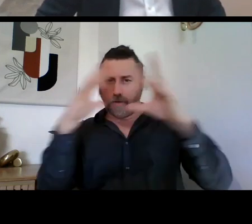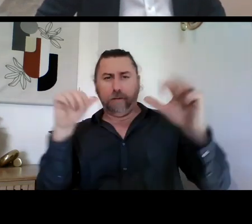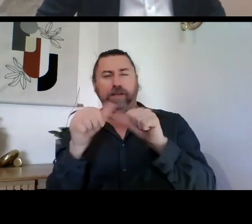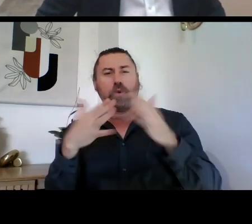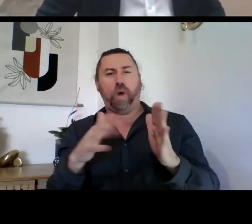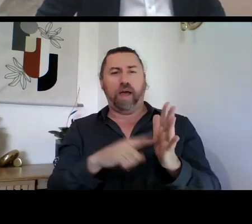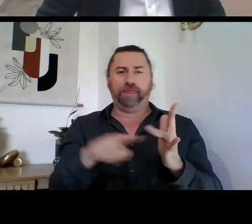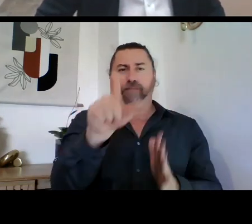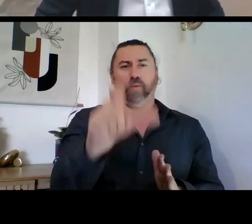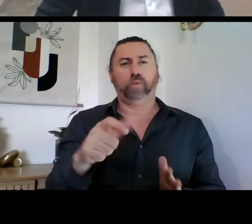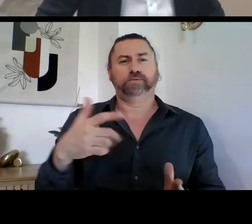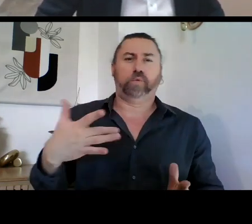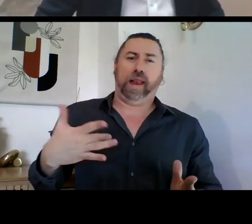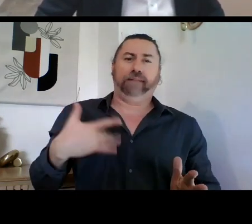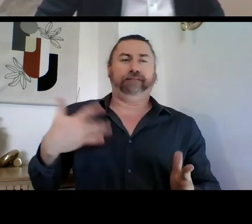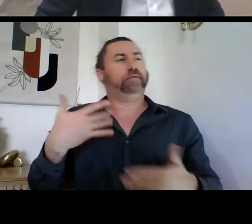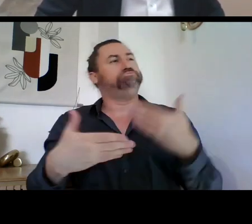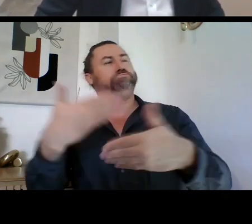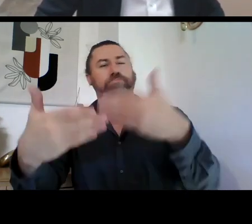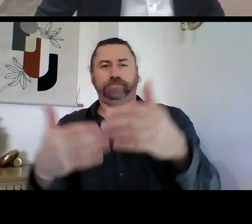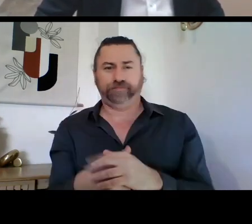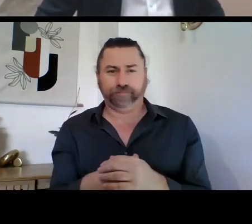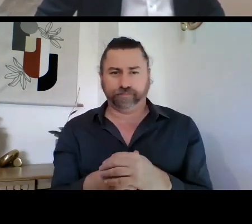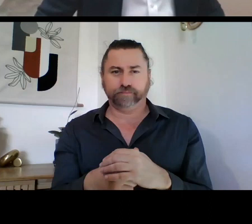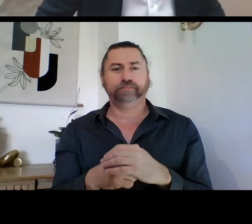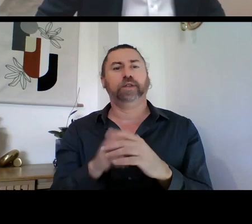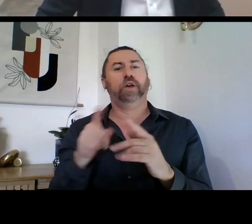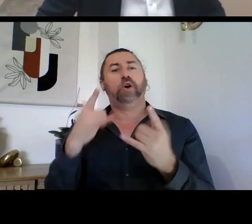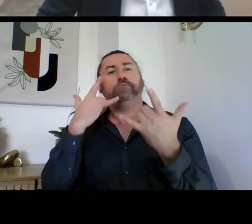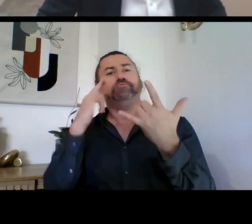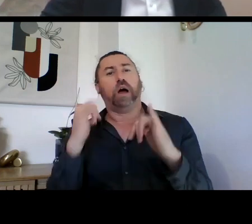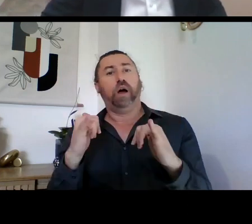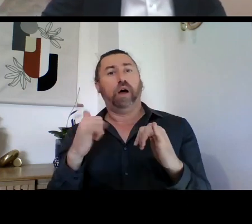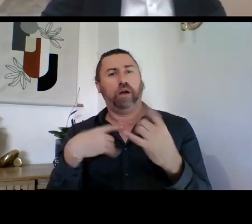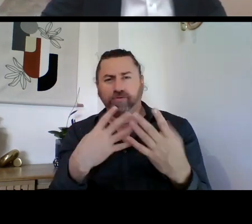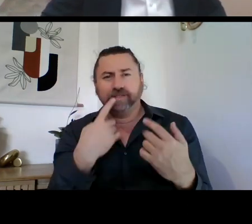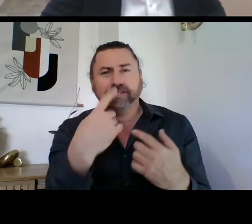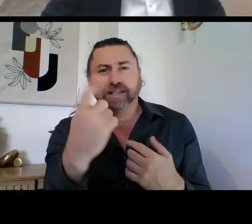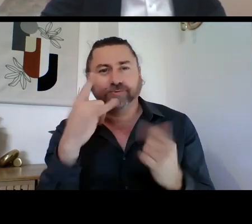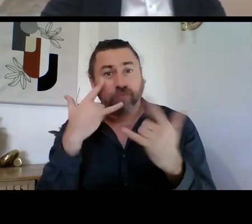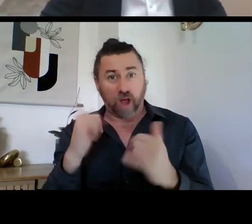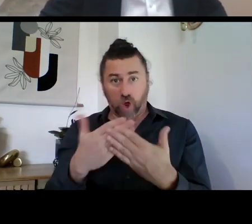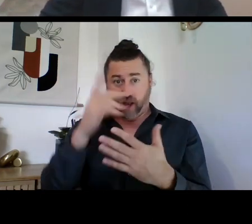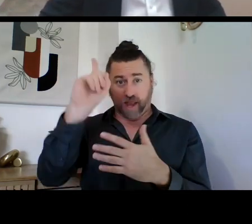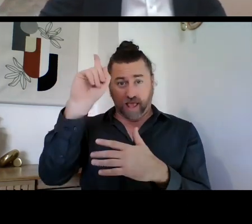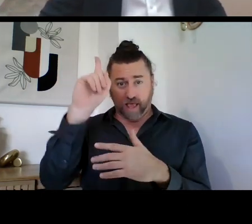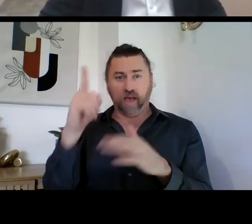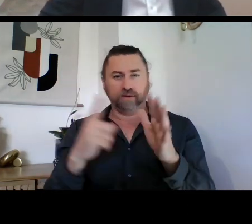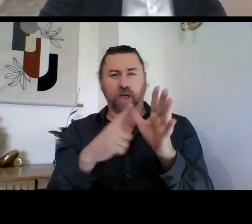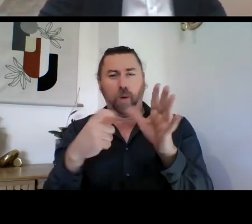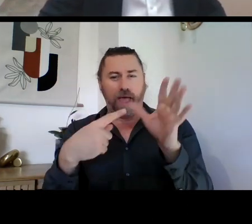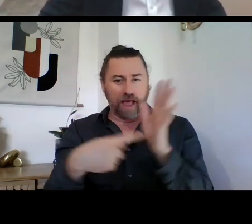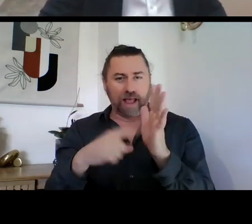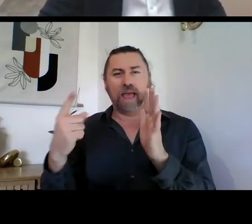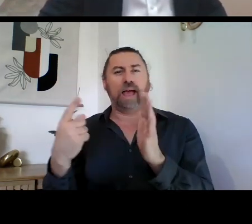Okay, so a trial of the prototype tool I've mentioned is currently underway. It's being done with all ACATs